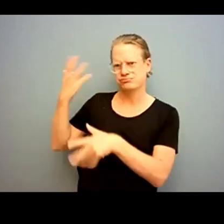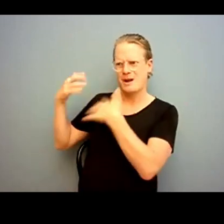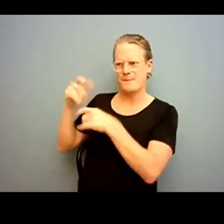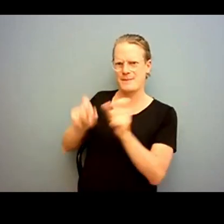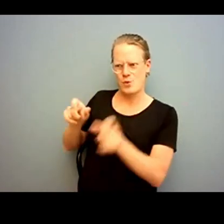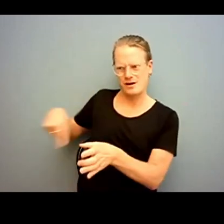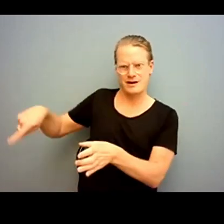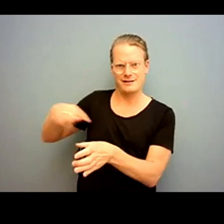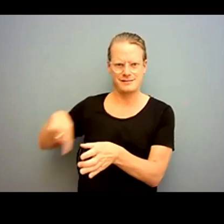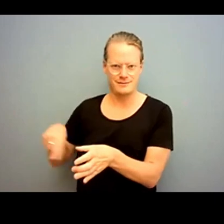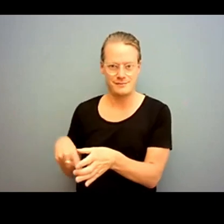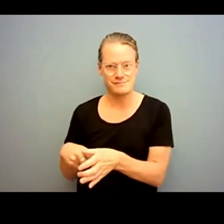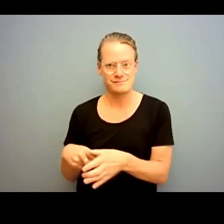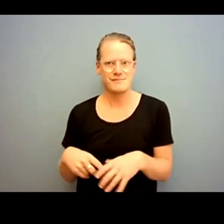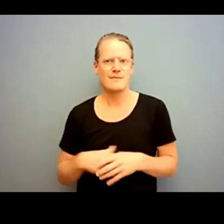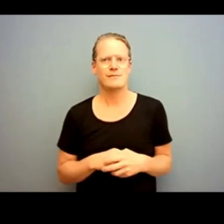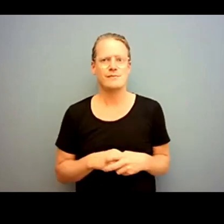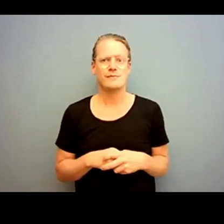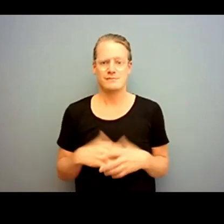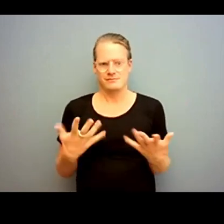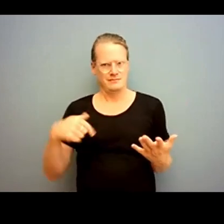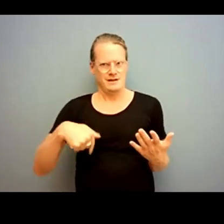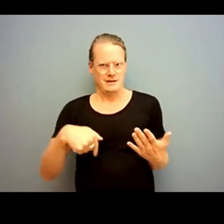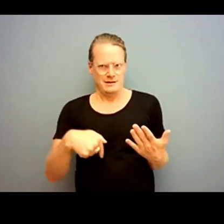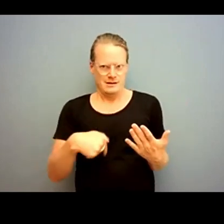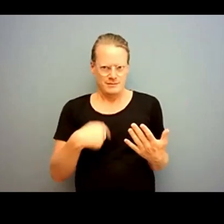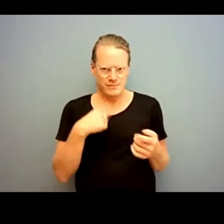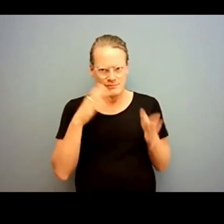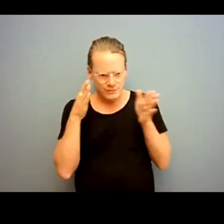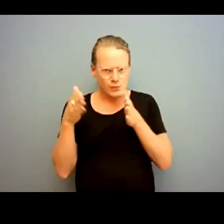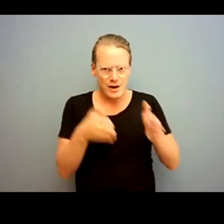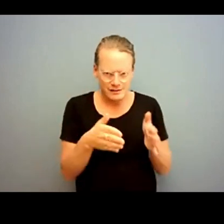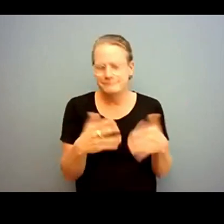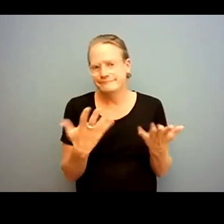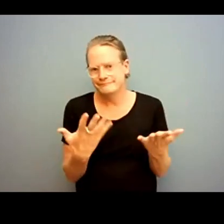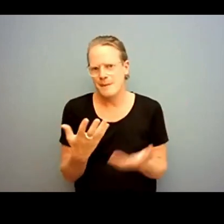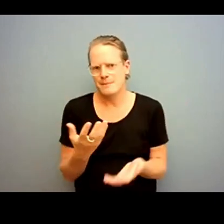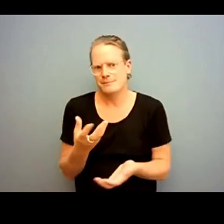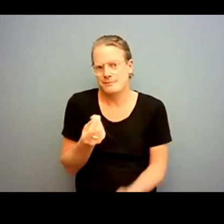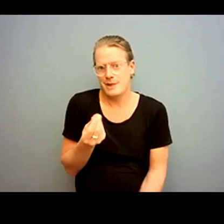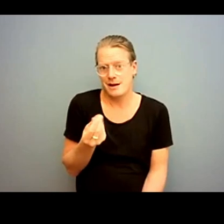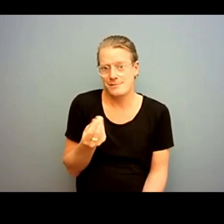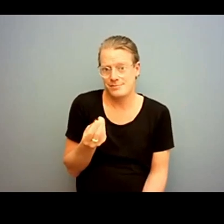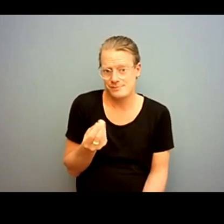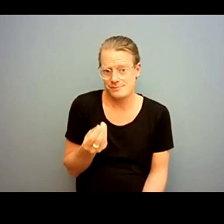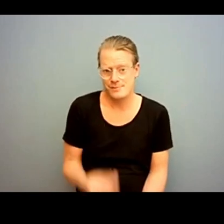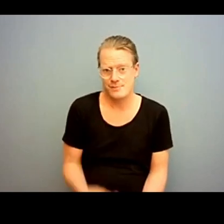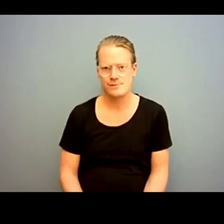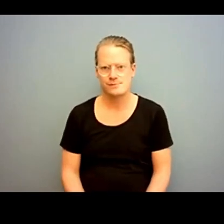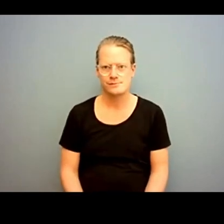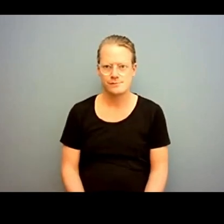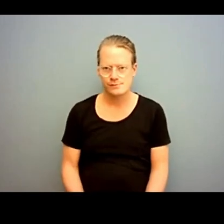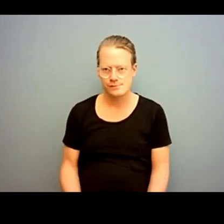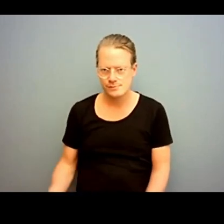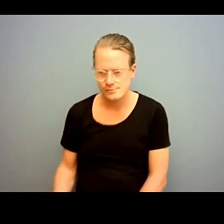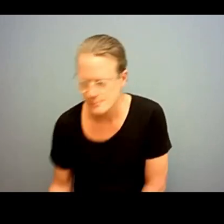the economy and the society, its emphasis on people and place, and the wisdom that